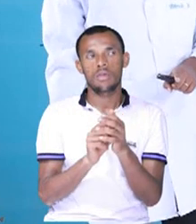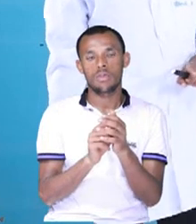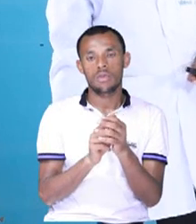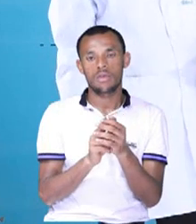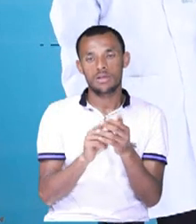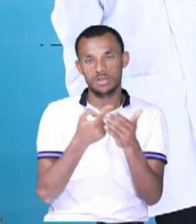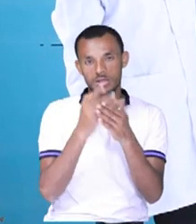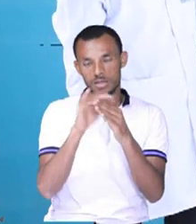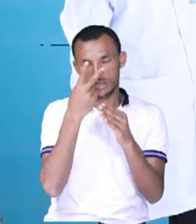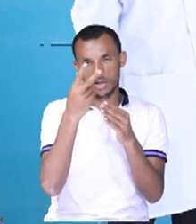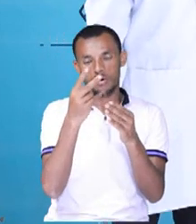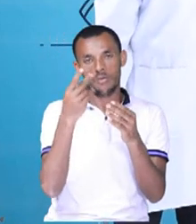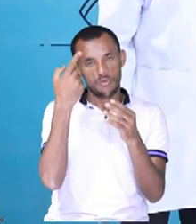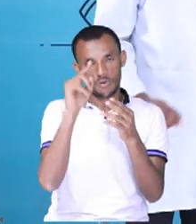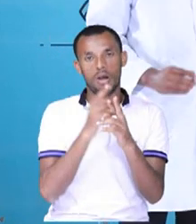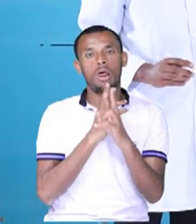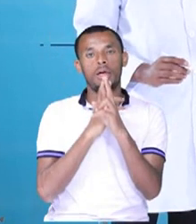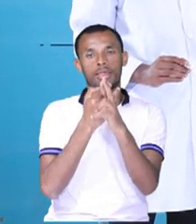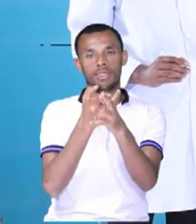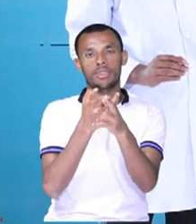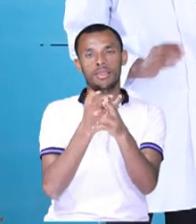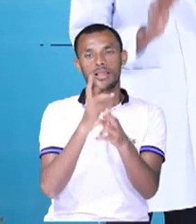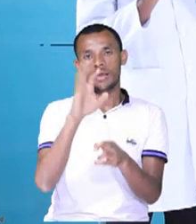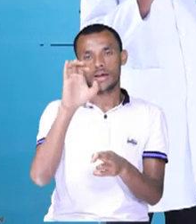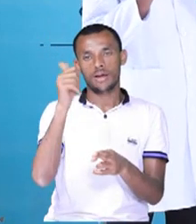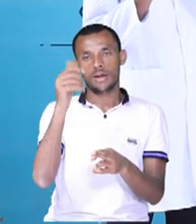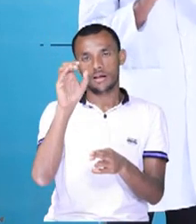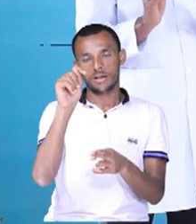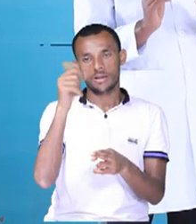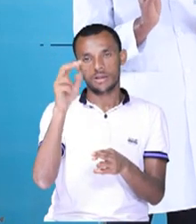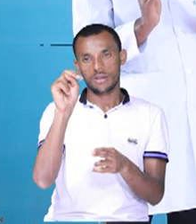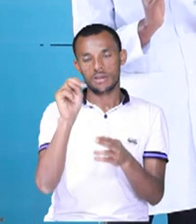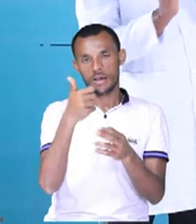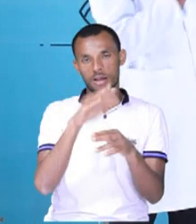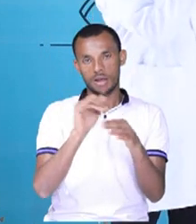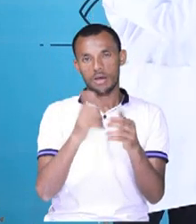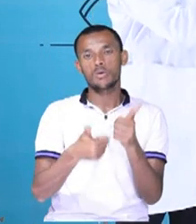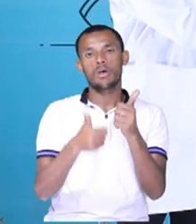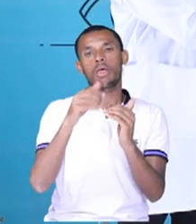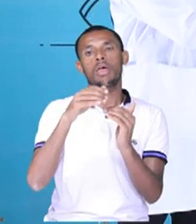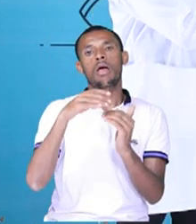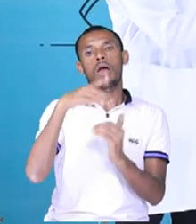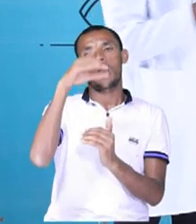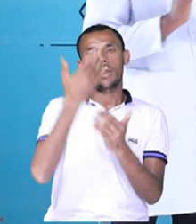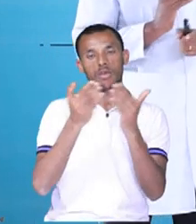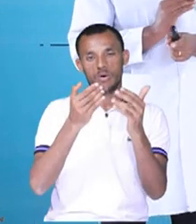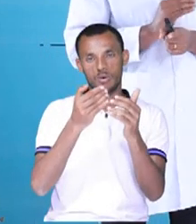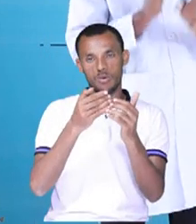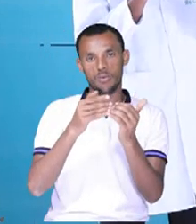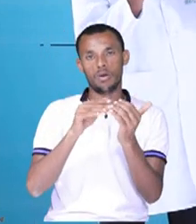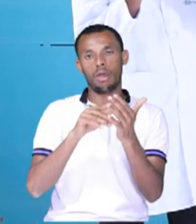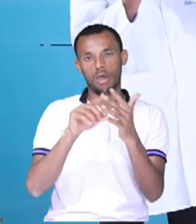way, for reactant A, which one is higher concentration? The initial concentration or the